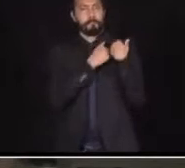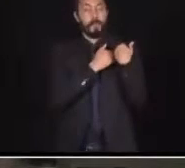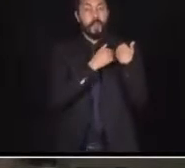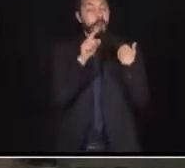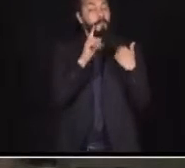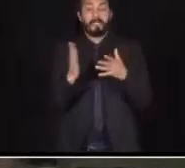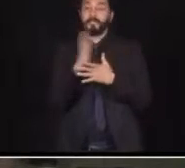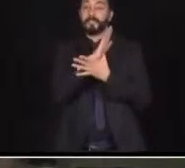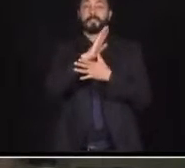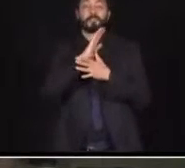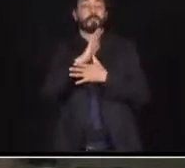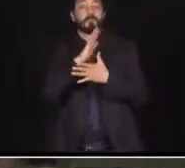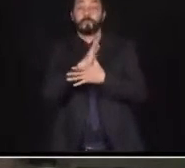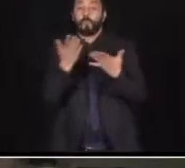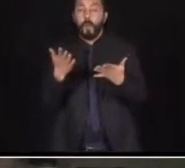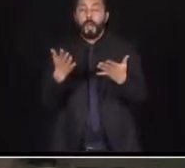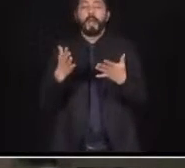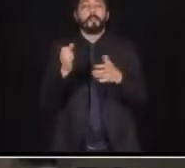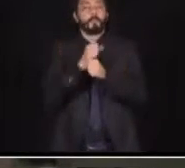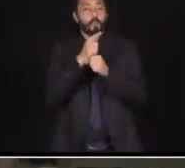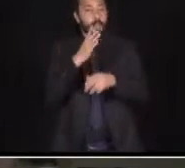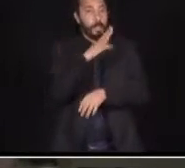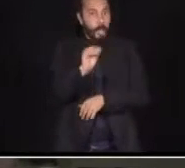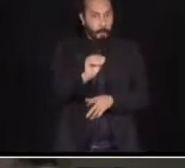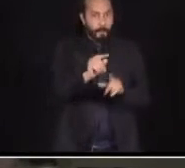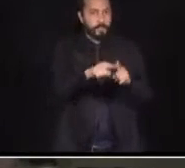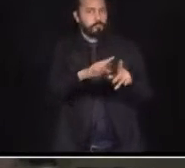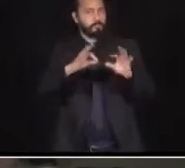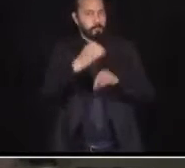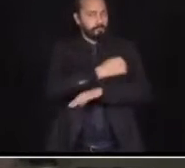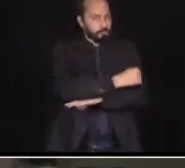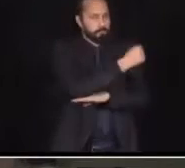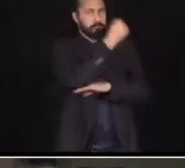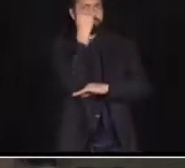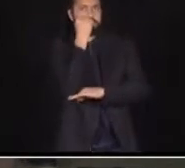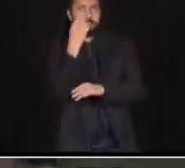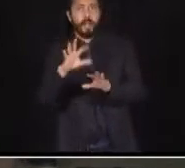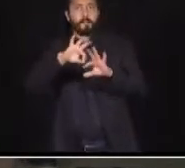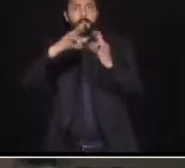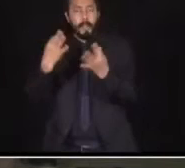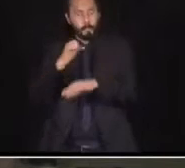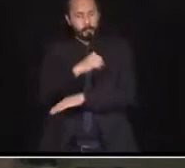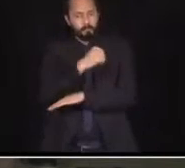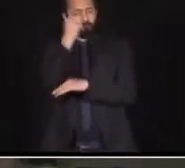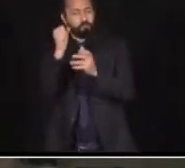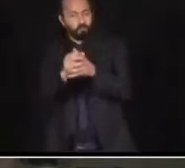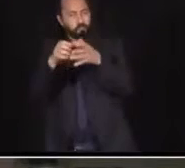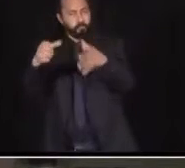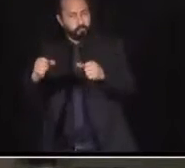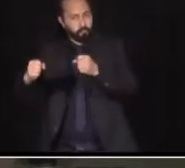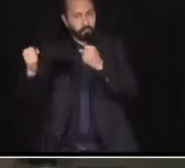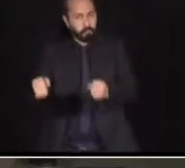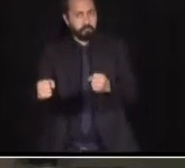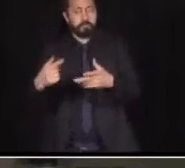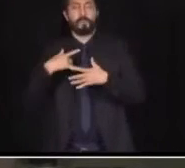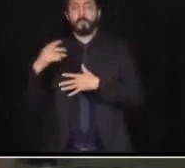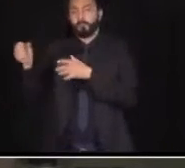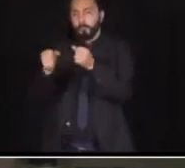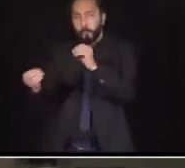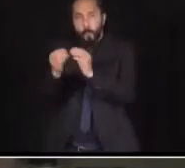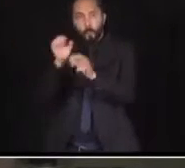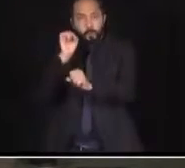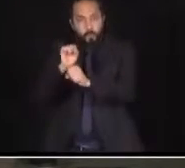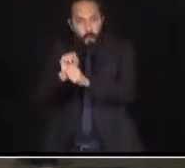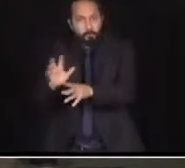on their feet, get families back on their feet, securing more jobs as we did prior to that. I know we had the